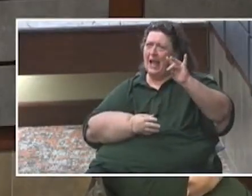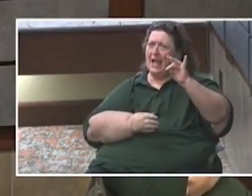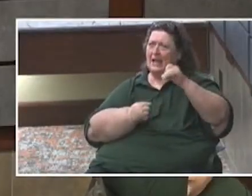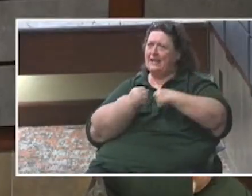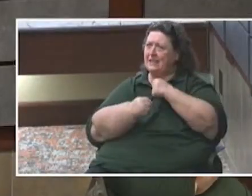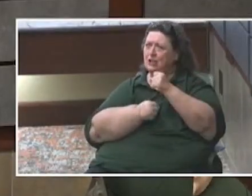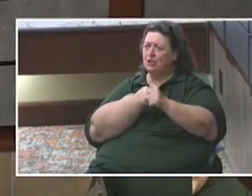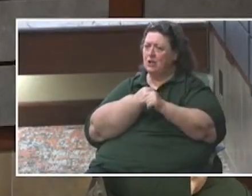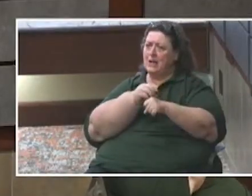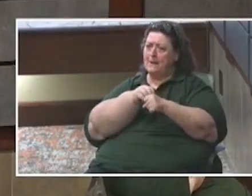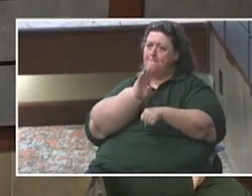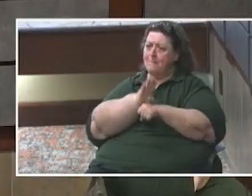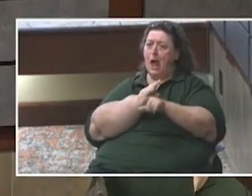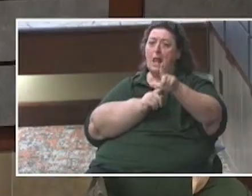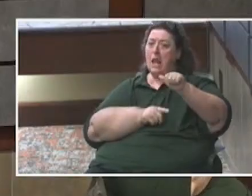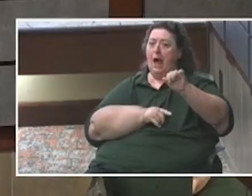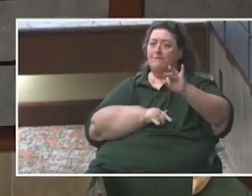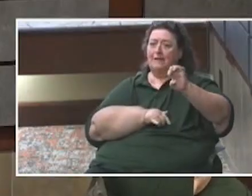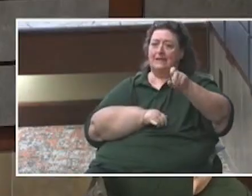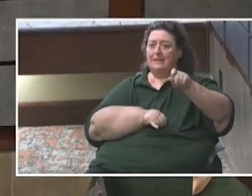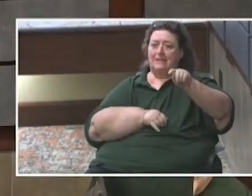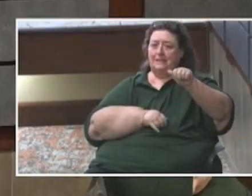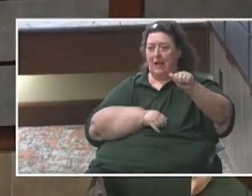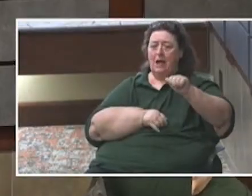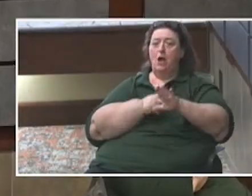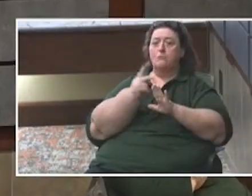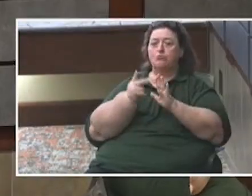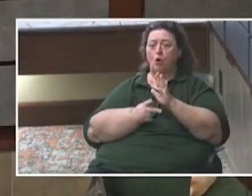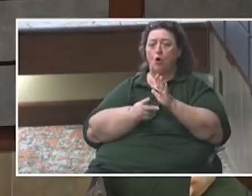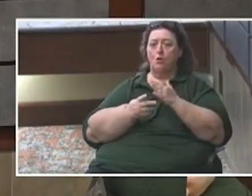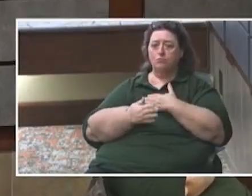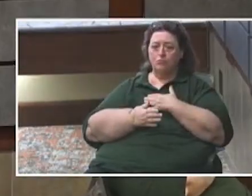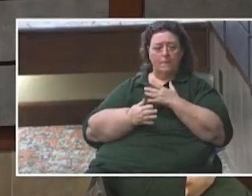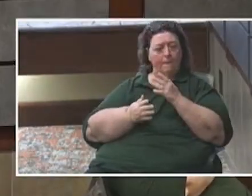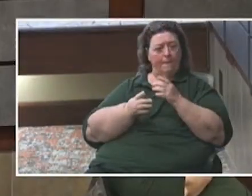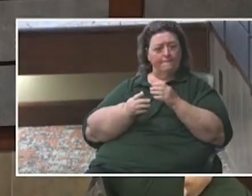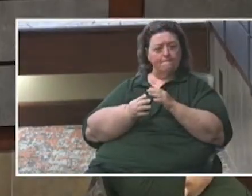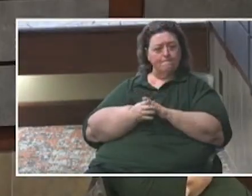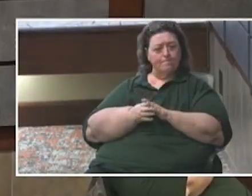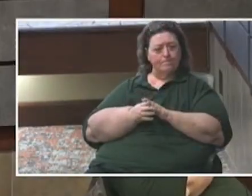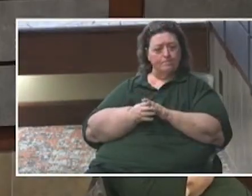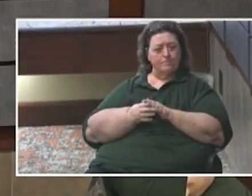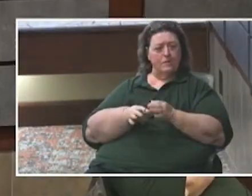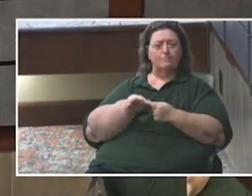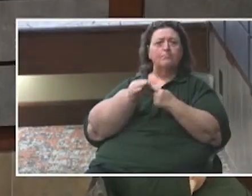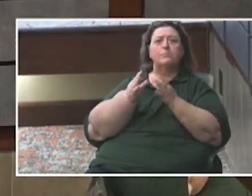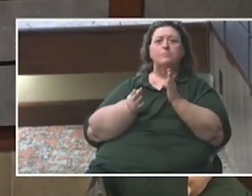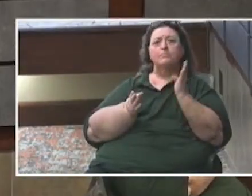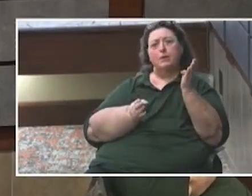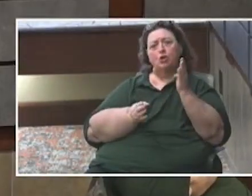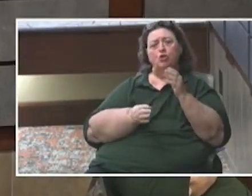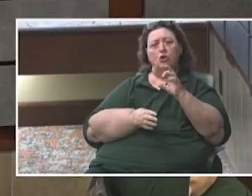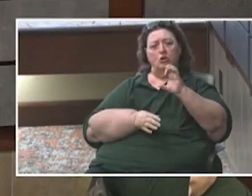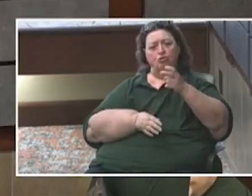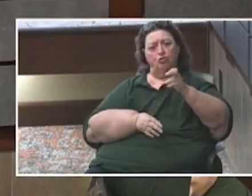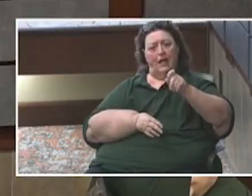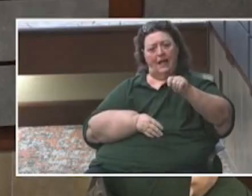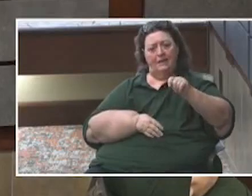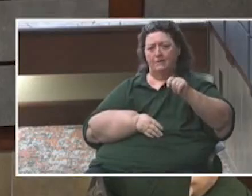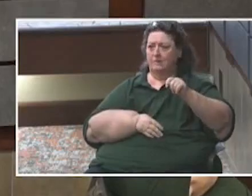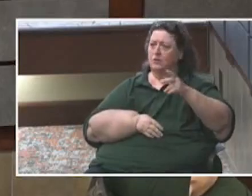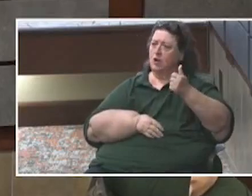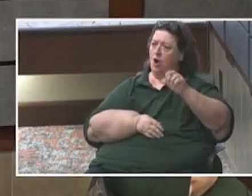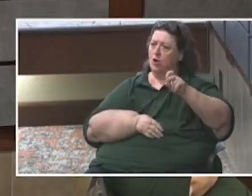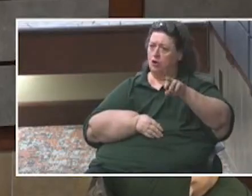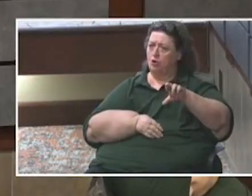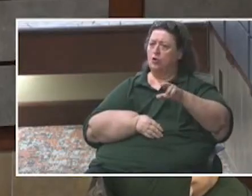68-year in business La Fiesta, and a program featuring special guest speaker Chet Garner of the Emmy Award-winning Texas travel program, The Day